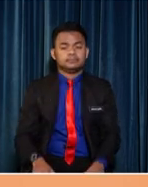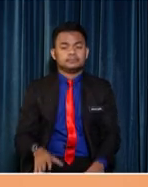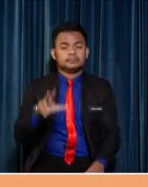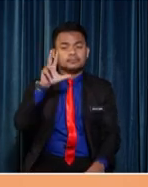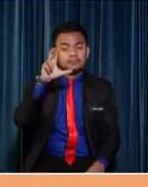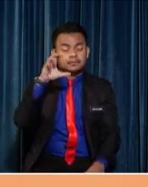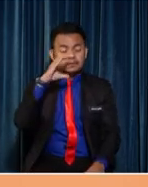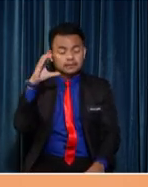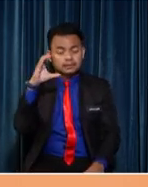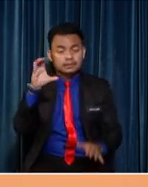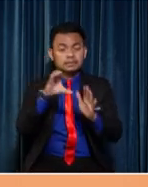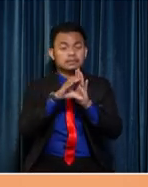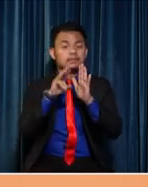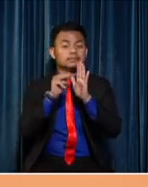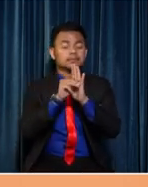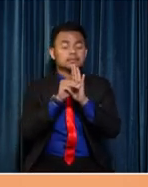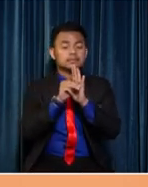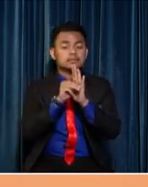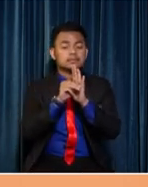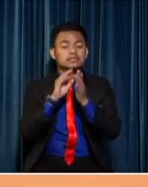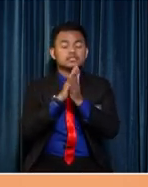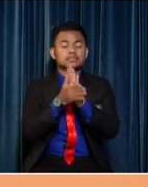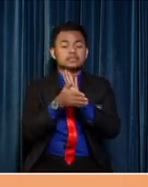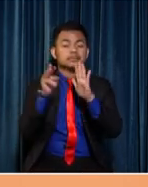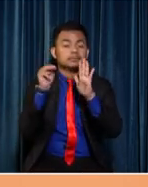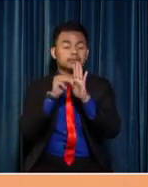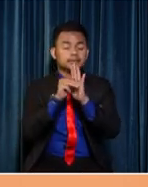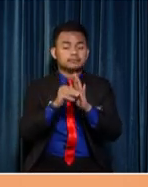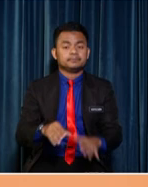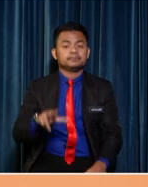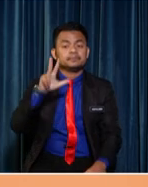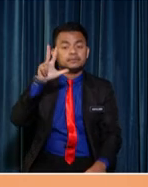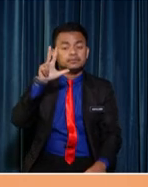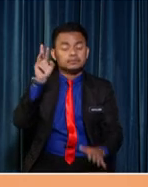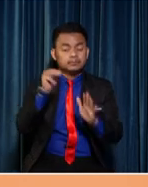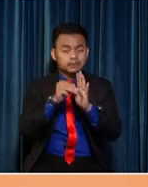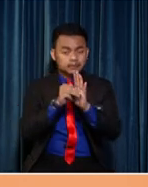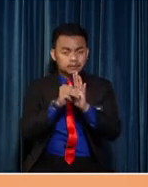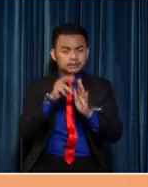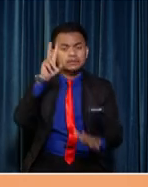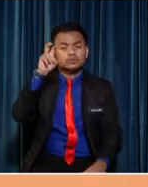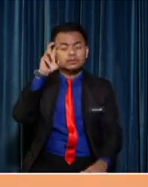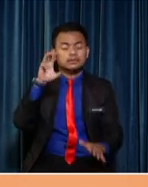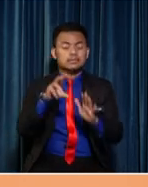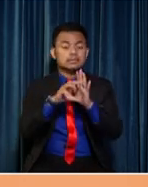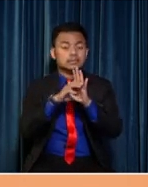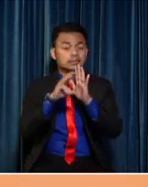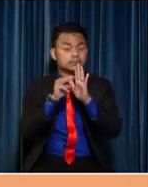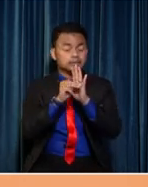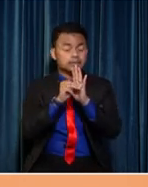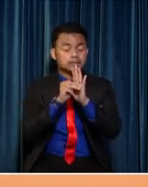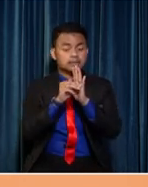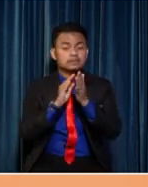300 centimeters to meter. 3 meters, 20 centimeters